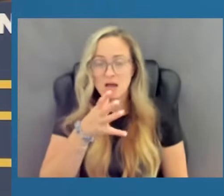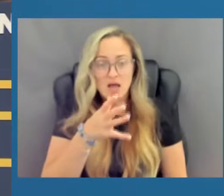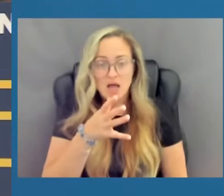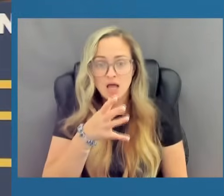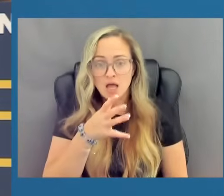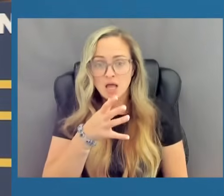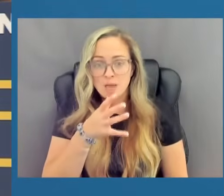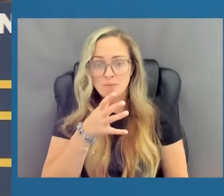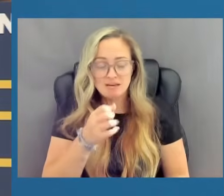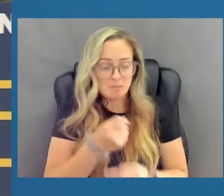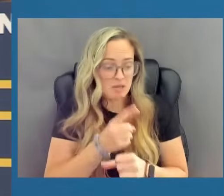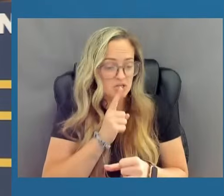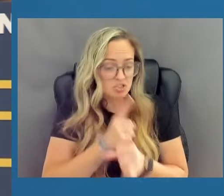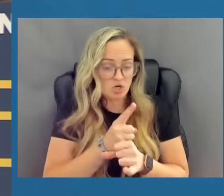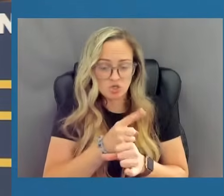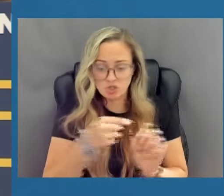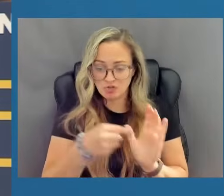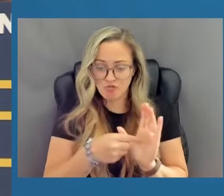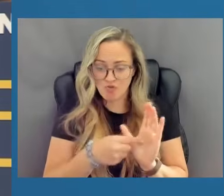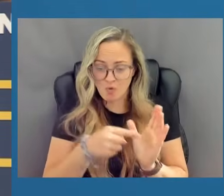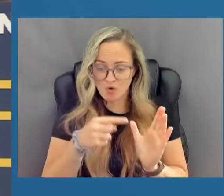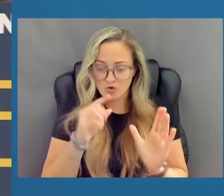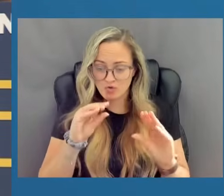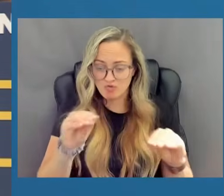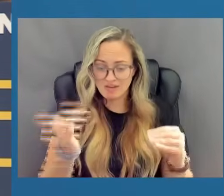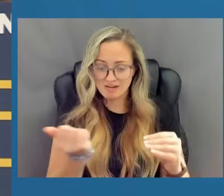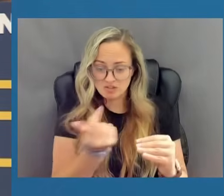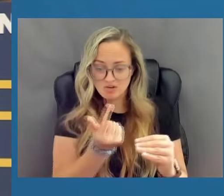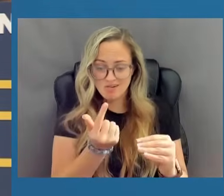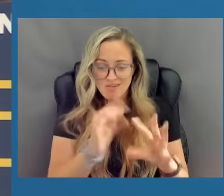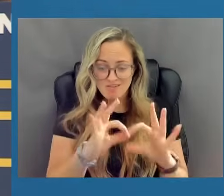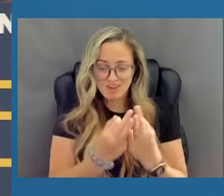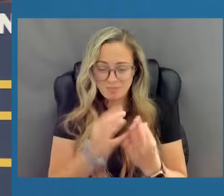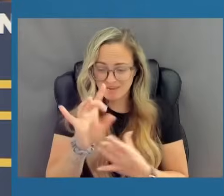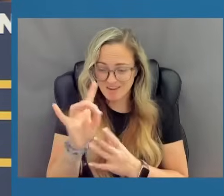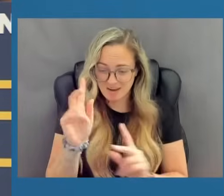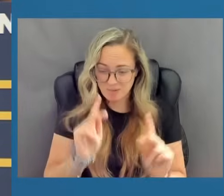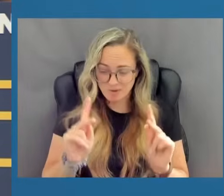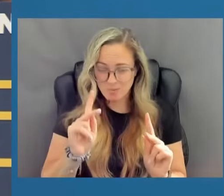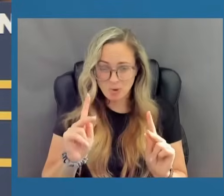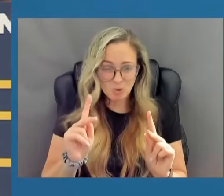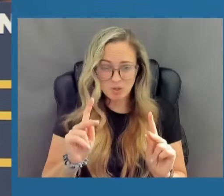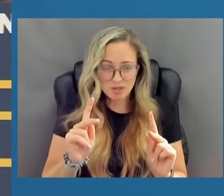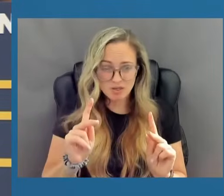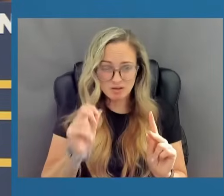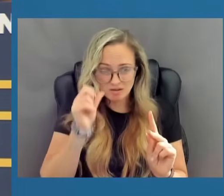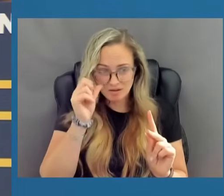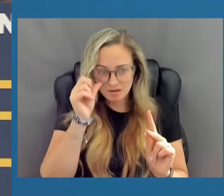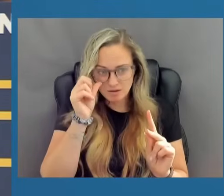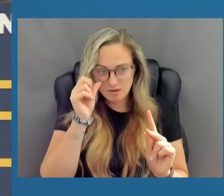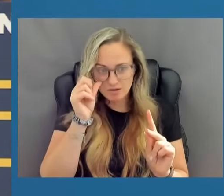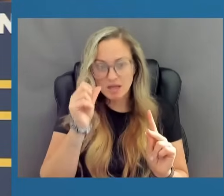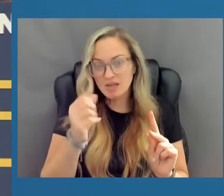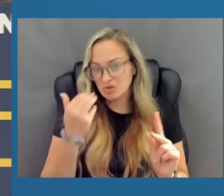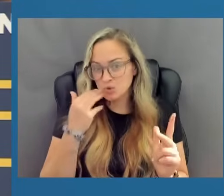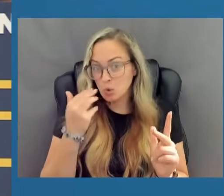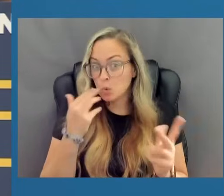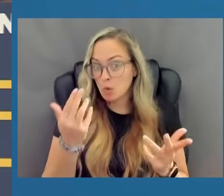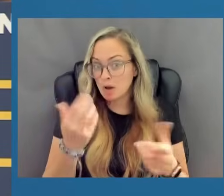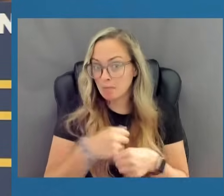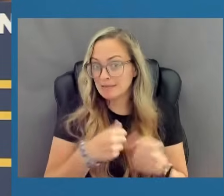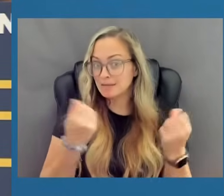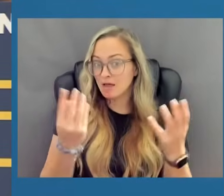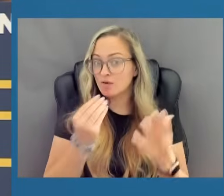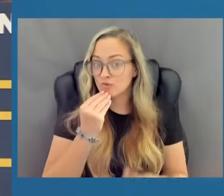budget stretch. Family of 8. You know what spreads a lot? Pancakes. We had pancakes for